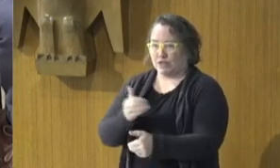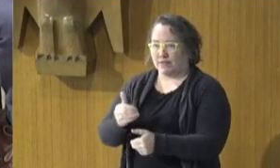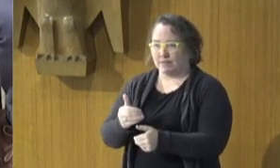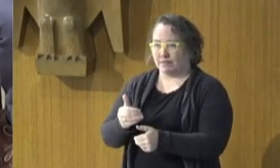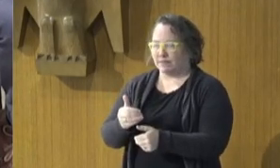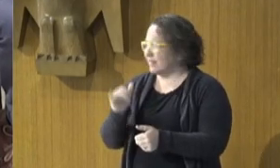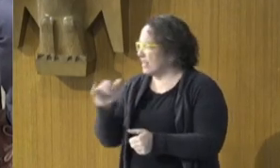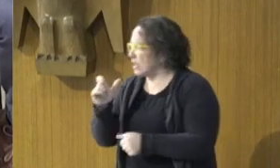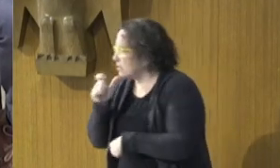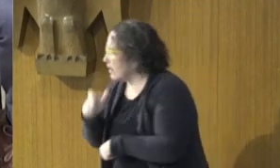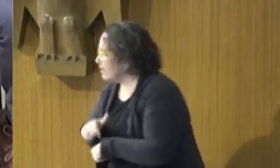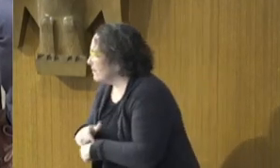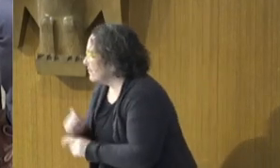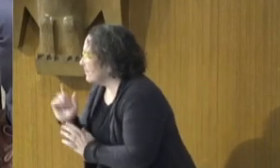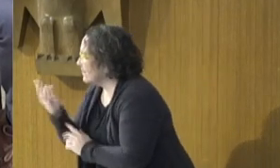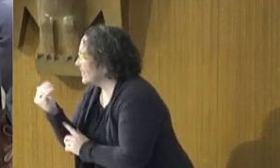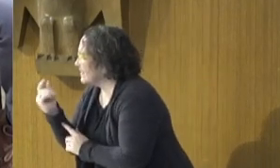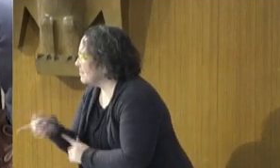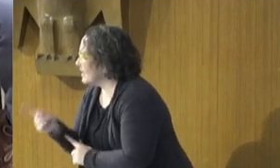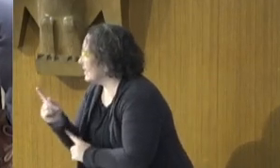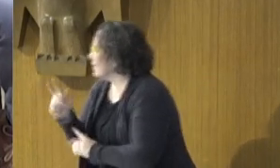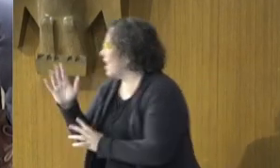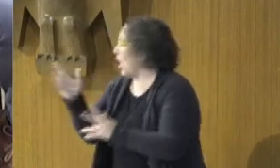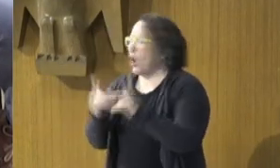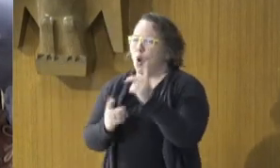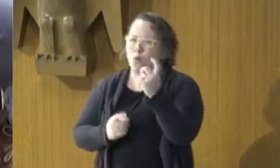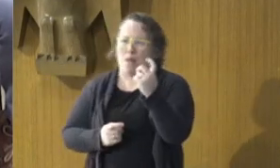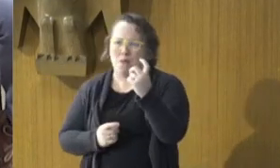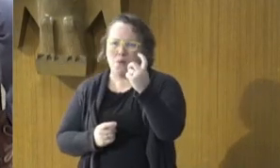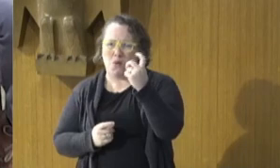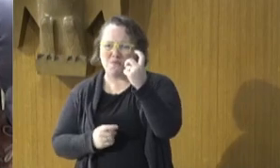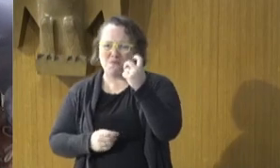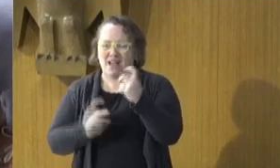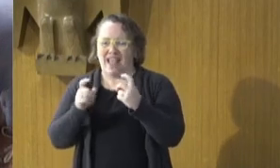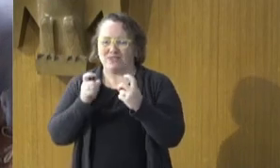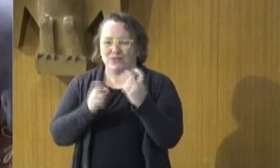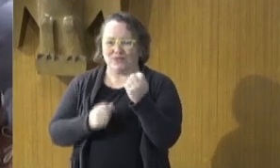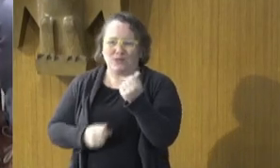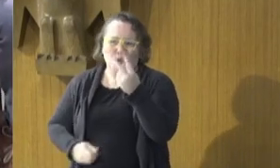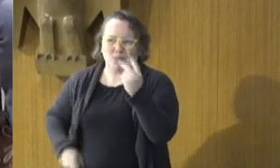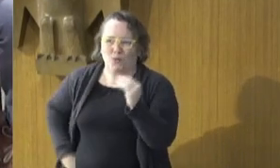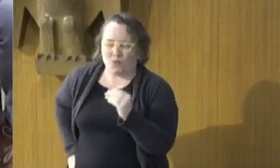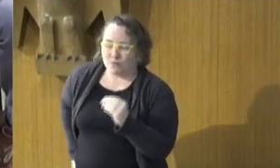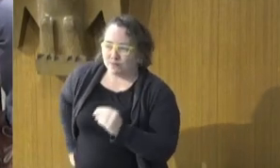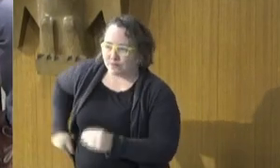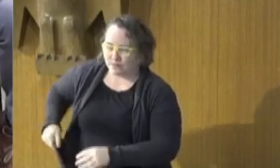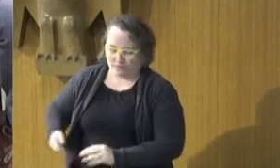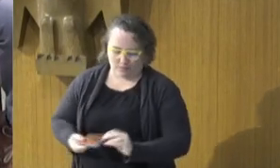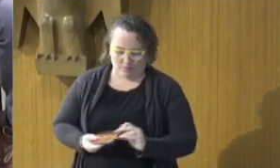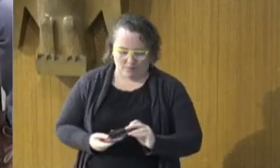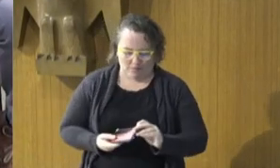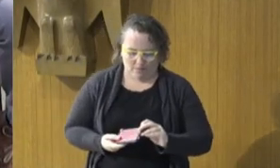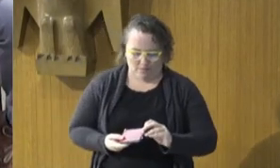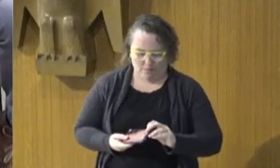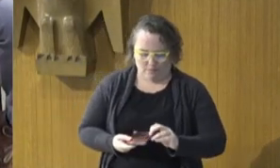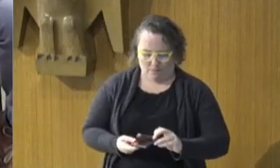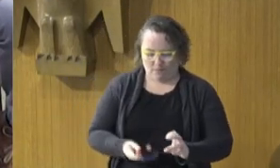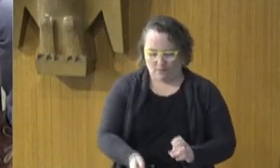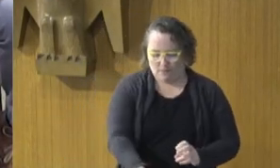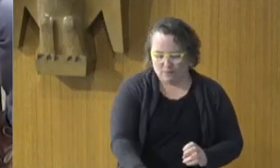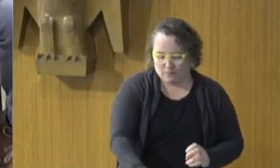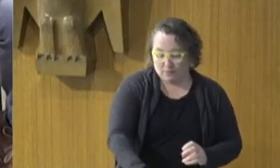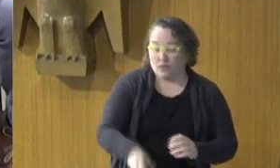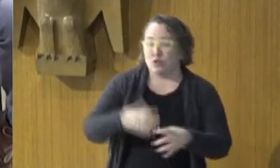the 15 minute timer that already. That was the 15 it? Minute warning, but we'll go a little longer. We got to get to a few more questions. Yeah, so I think to summarize what we're saying,